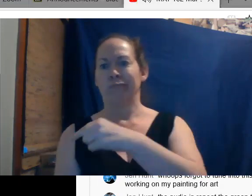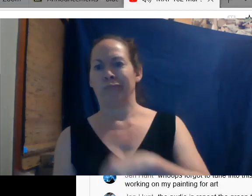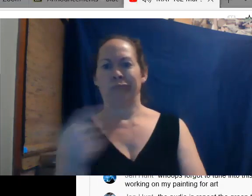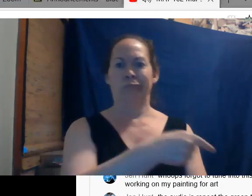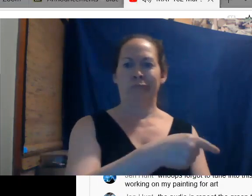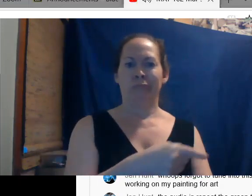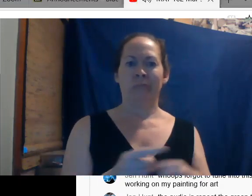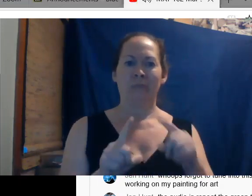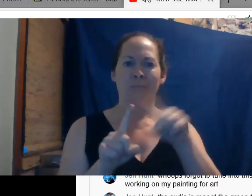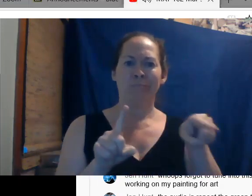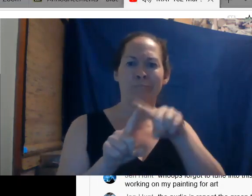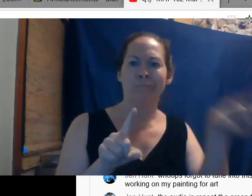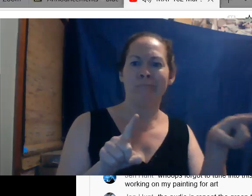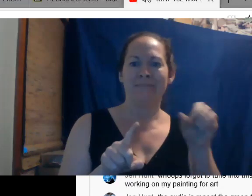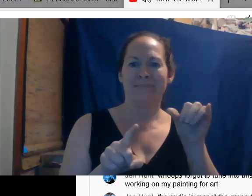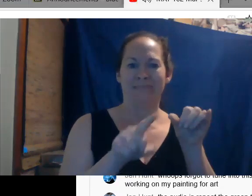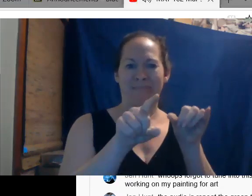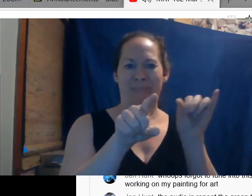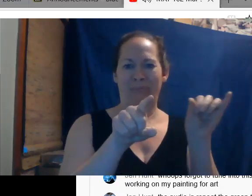to distribute